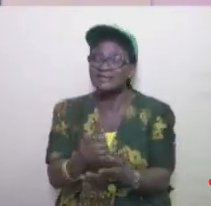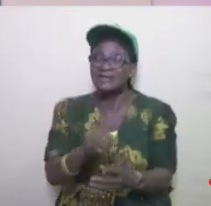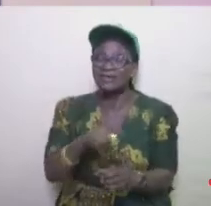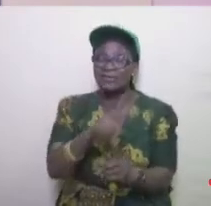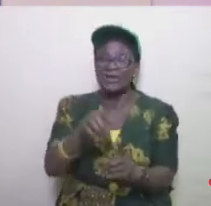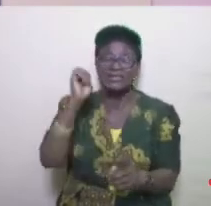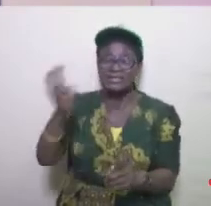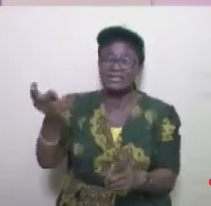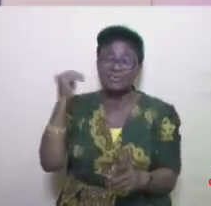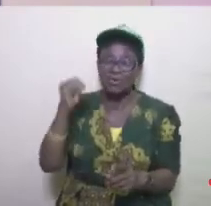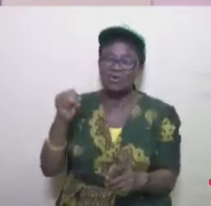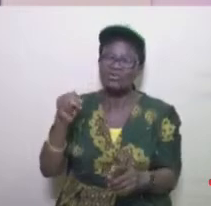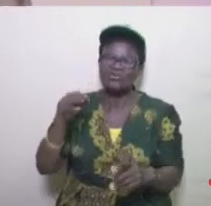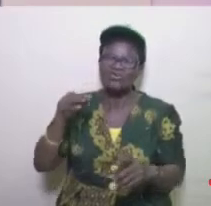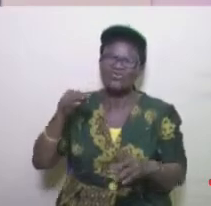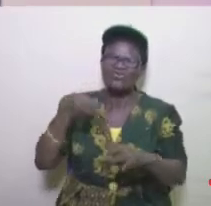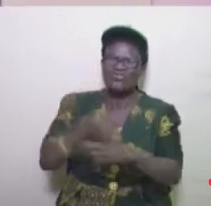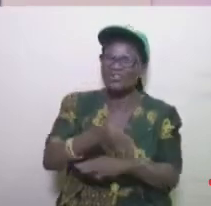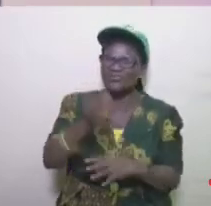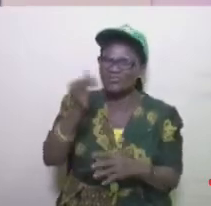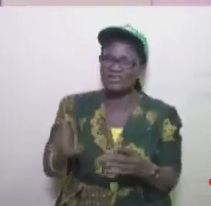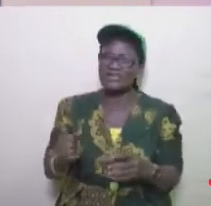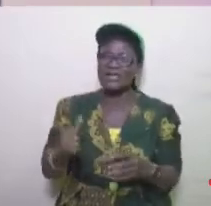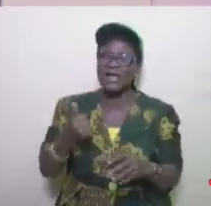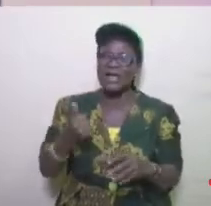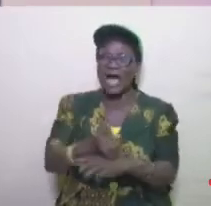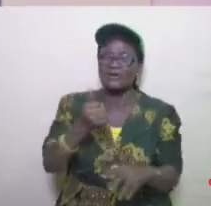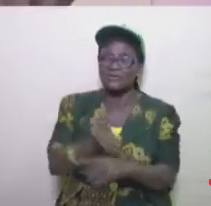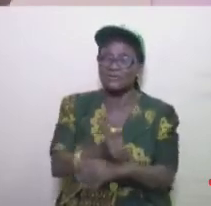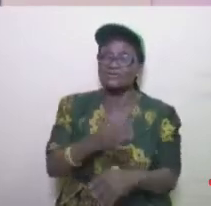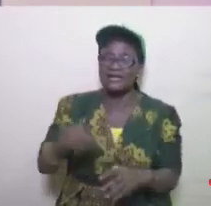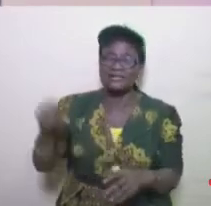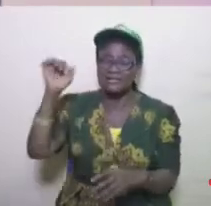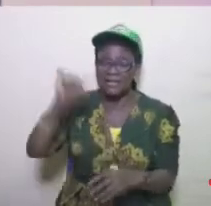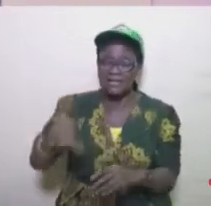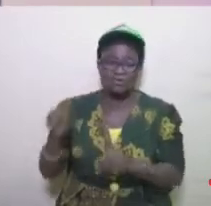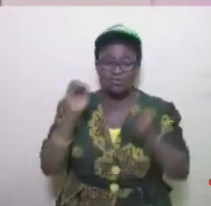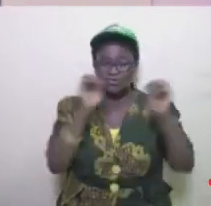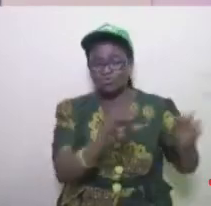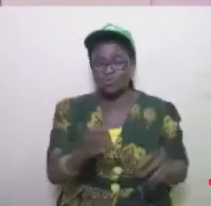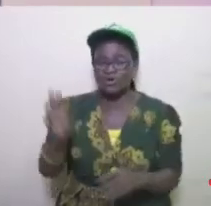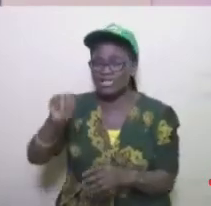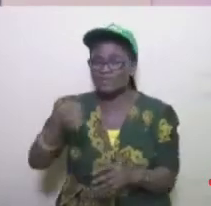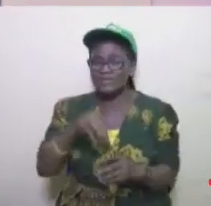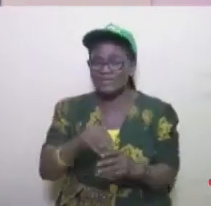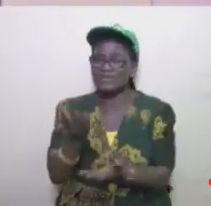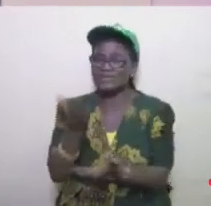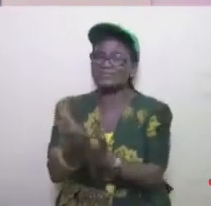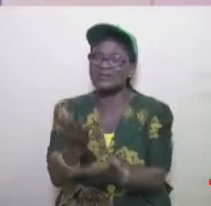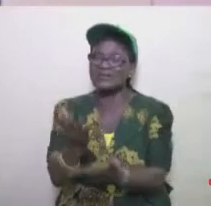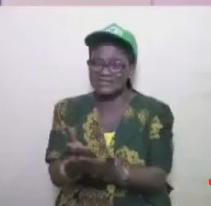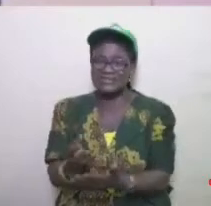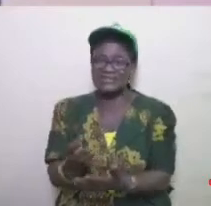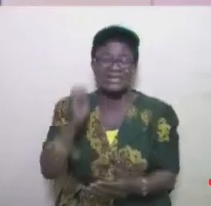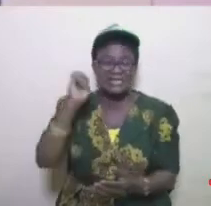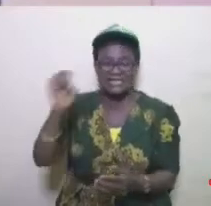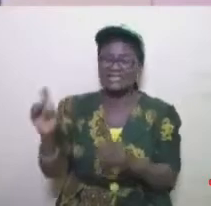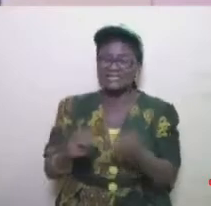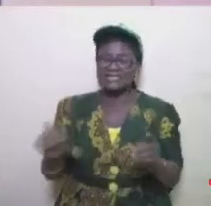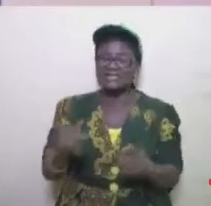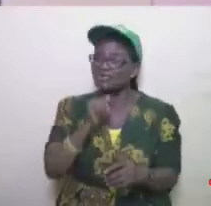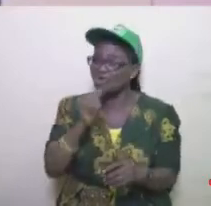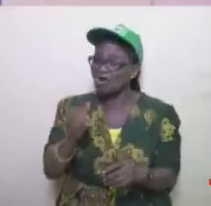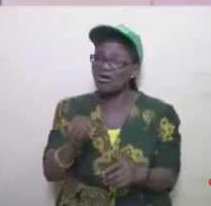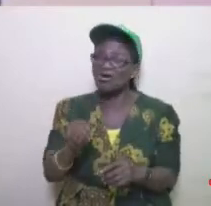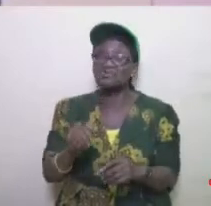the prison, he should have said, "No, I'll be faithful to God. Why should I be faithful?" But he did not give up